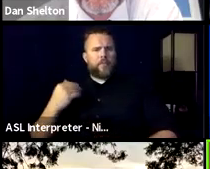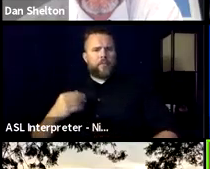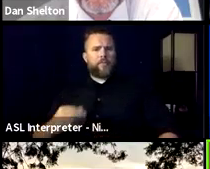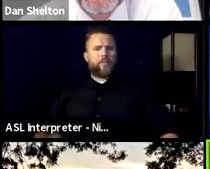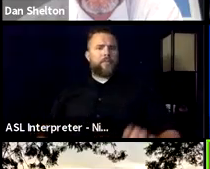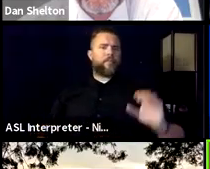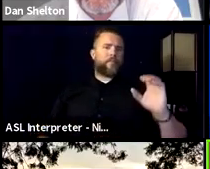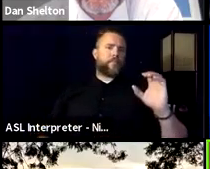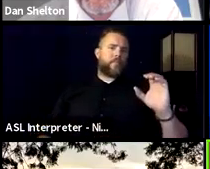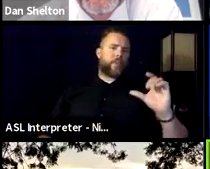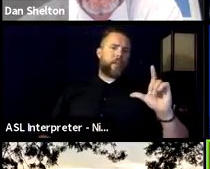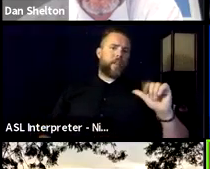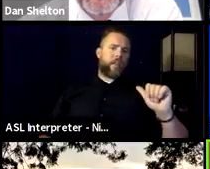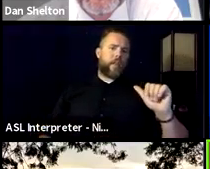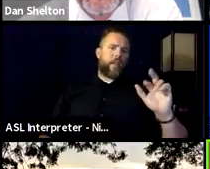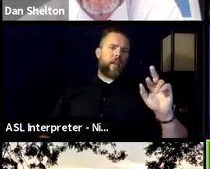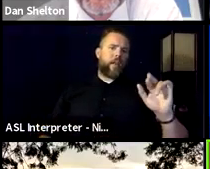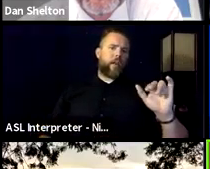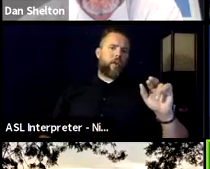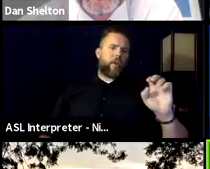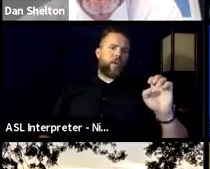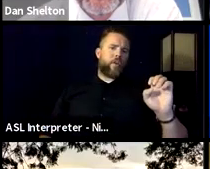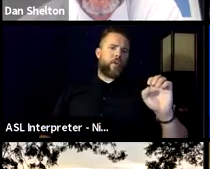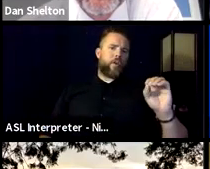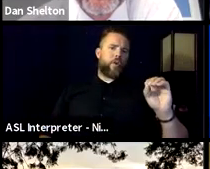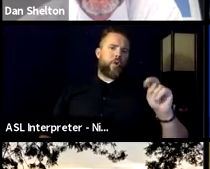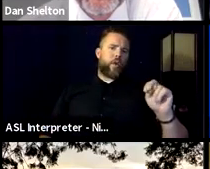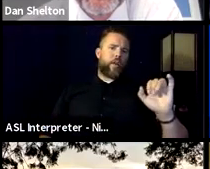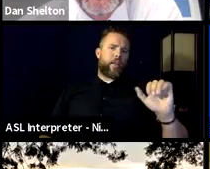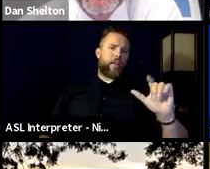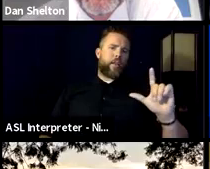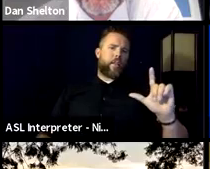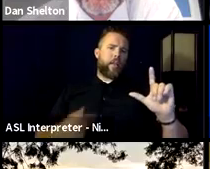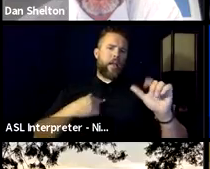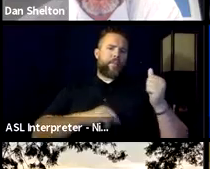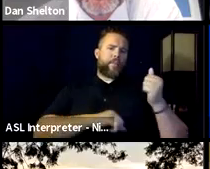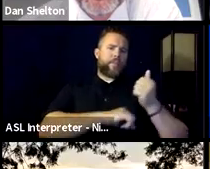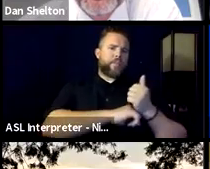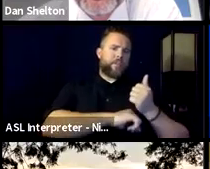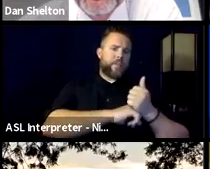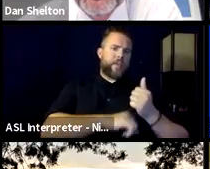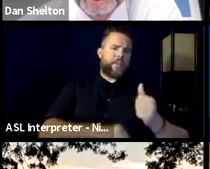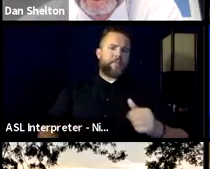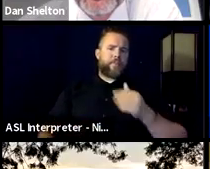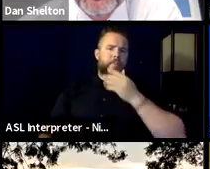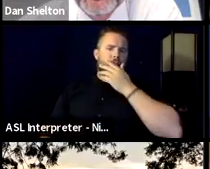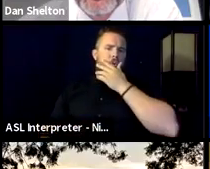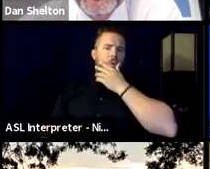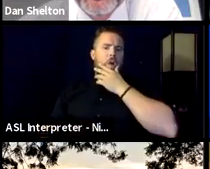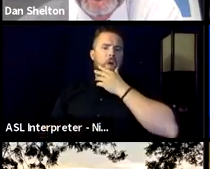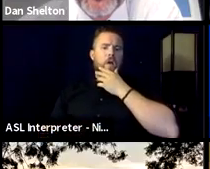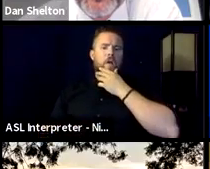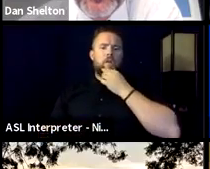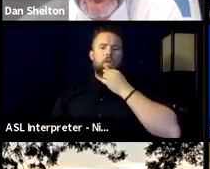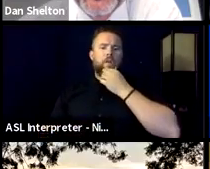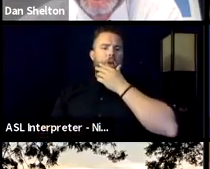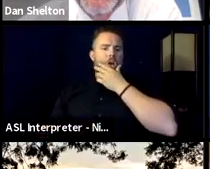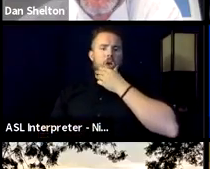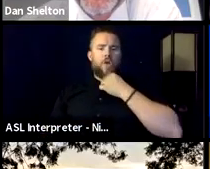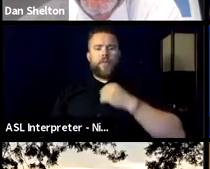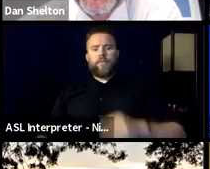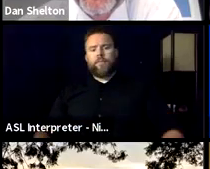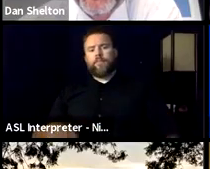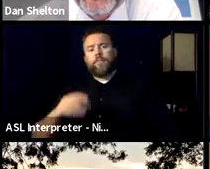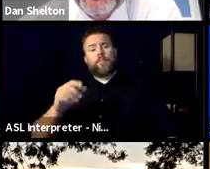is Claire O'Neill, I second. It's been moved and seconded that we adopt the Resolution on virtual Board of